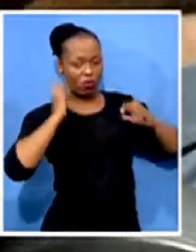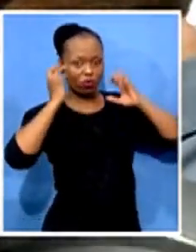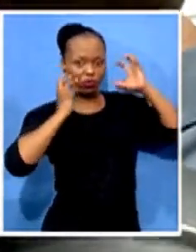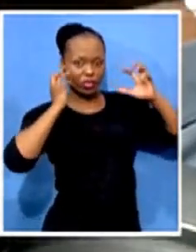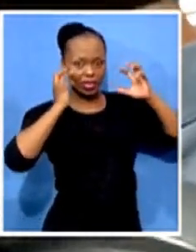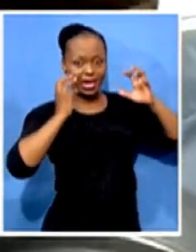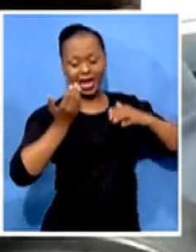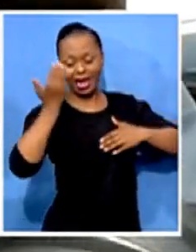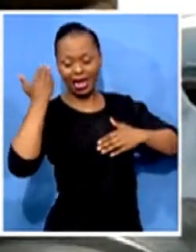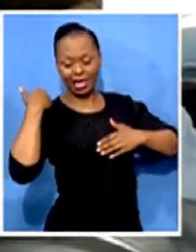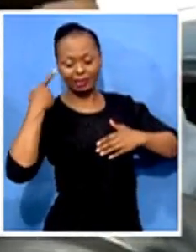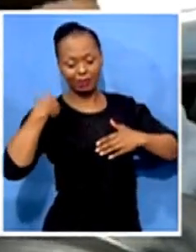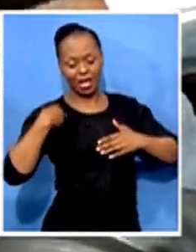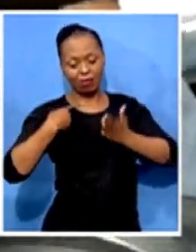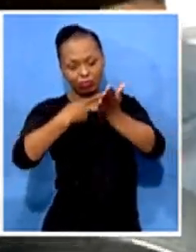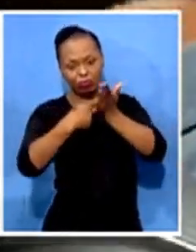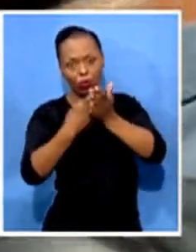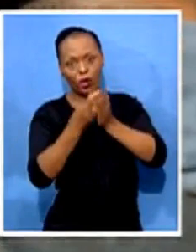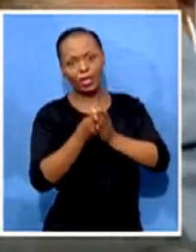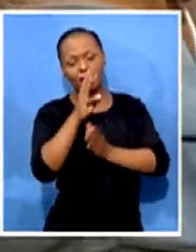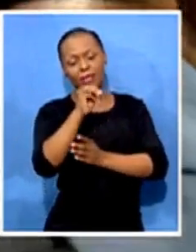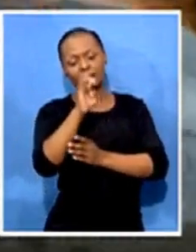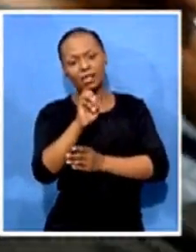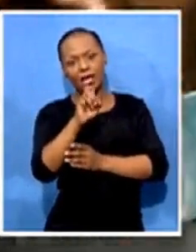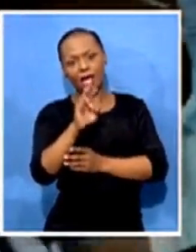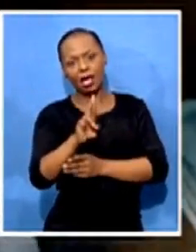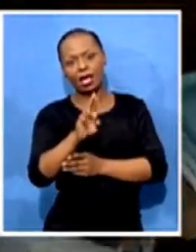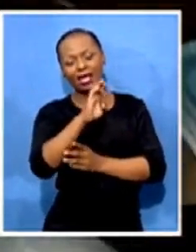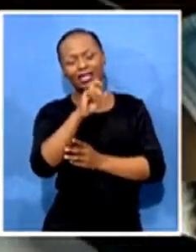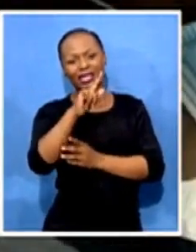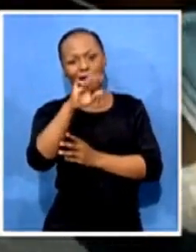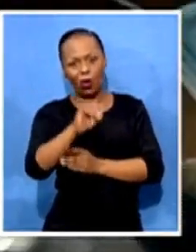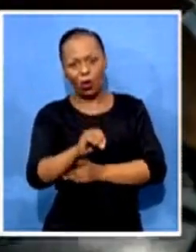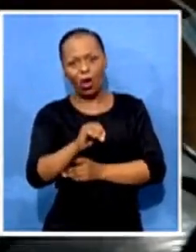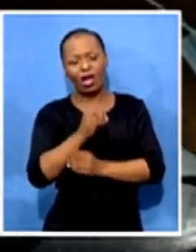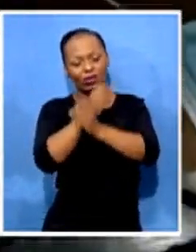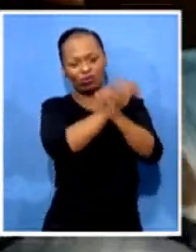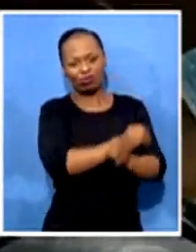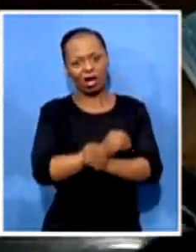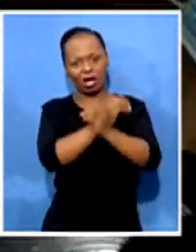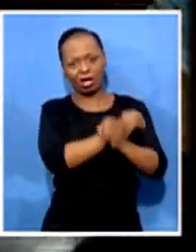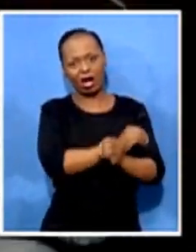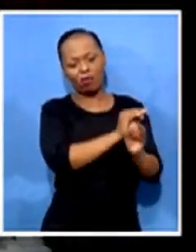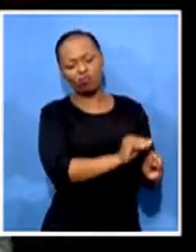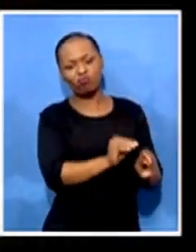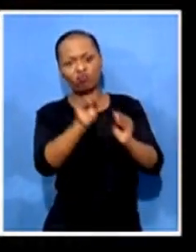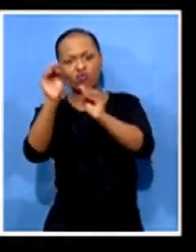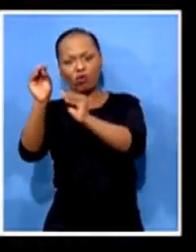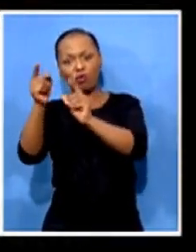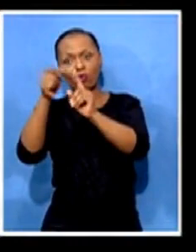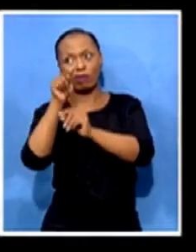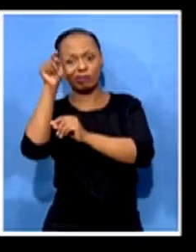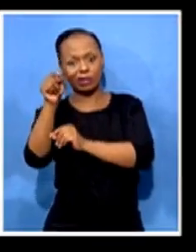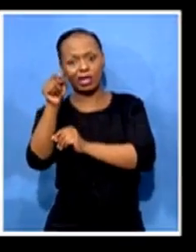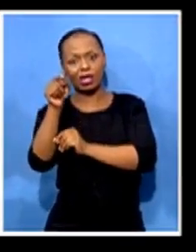Tejo, the truck is going to be moved from there. From where it is at the school, pushing the bucky, guys, please. And the truck is coming